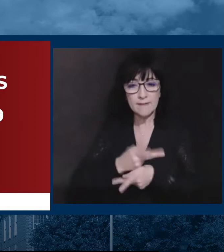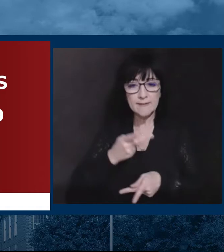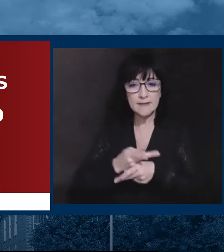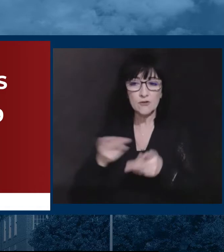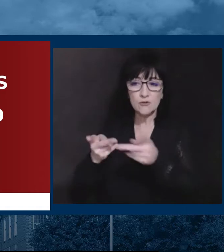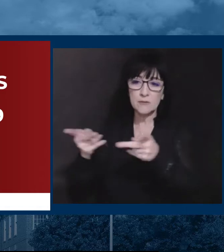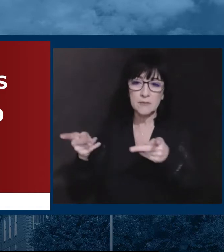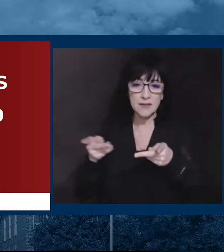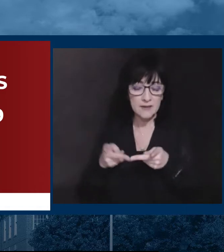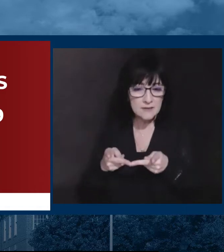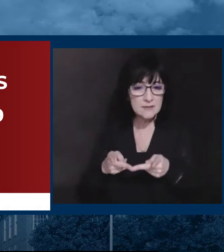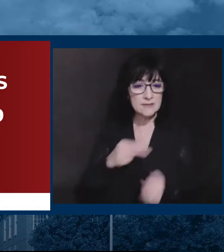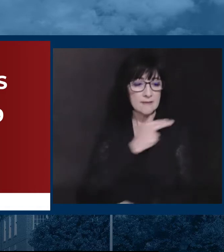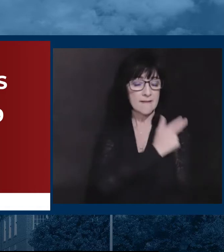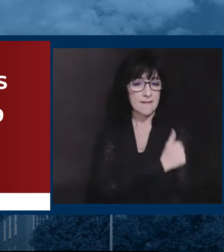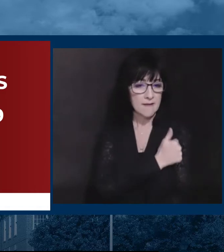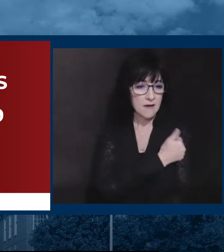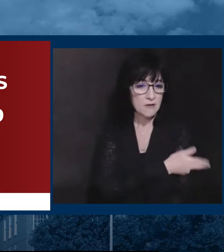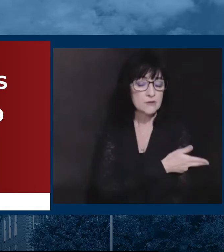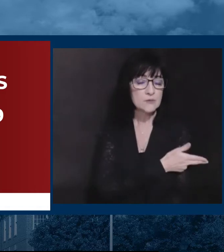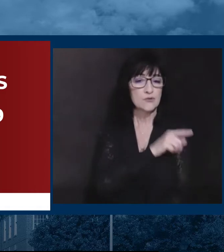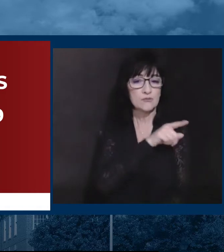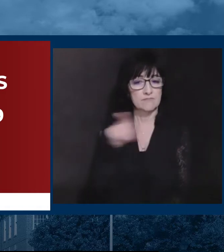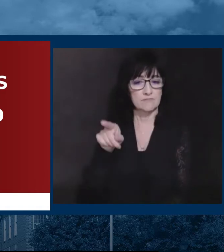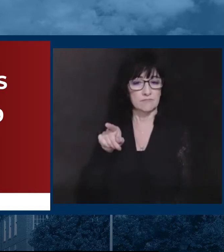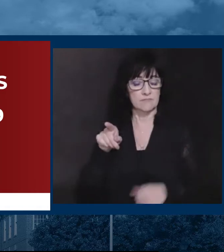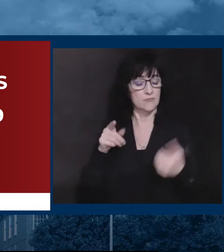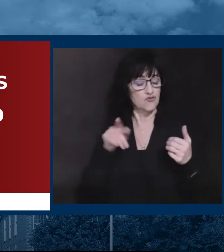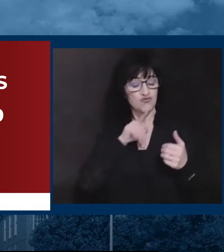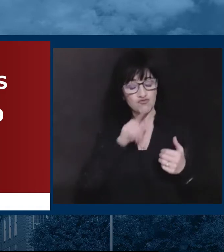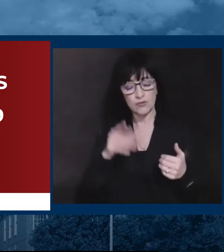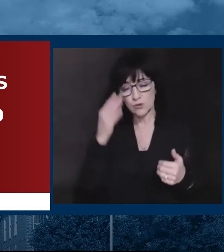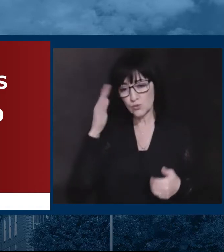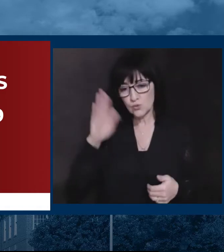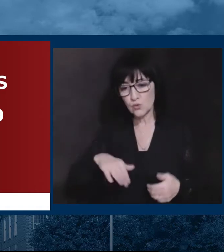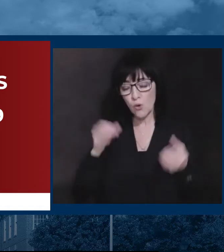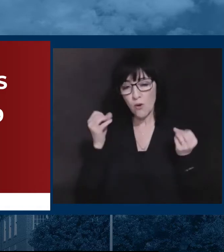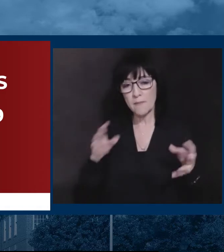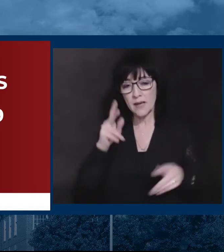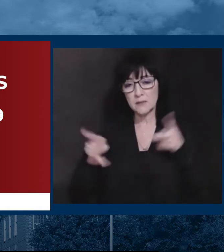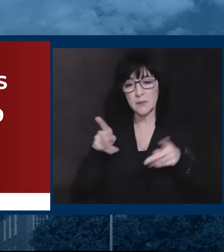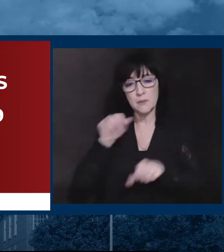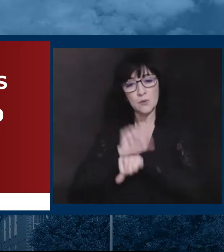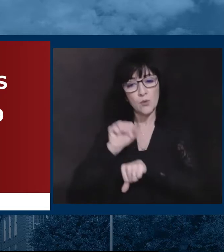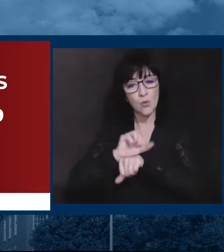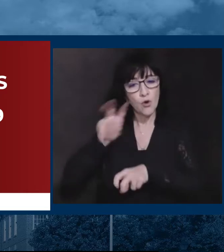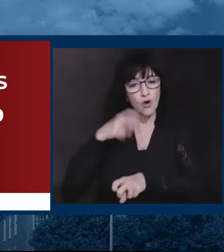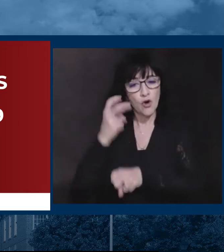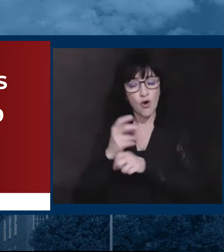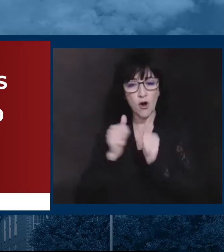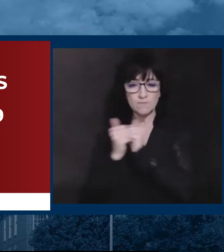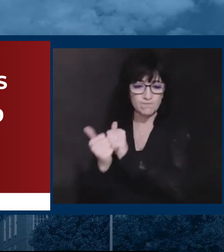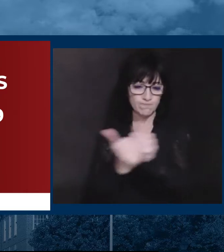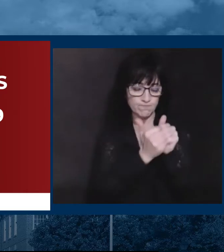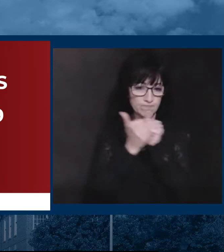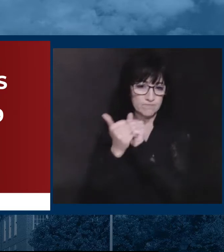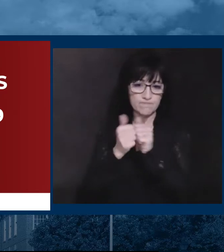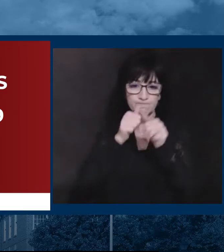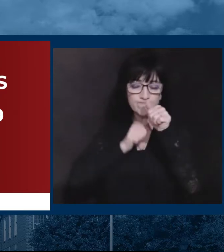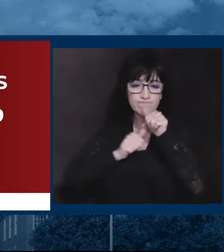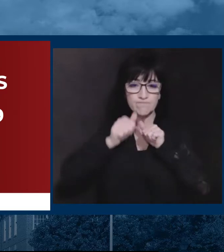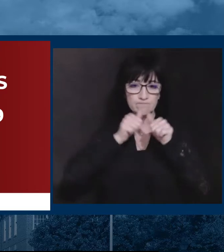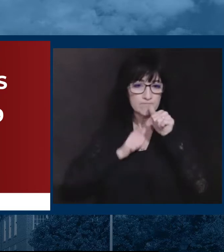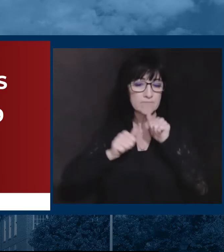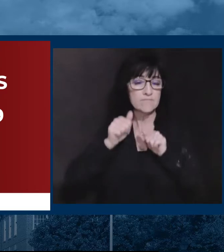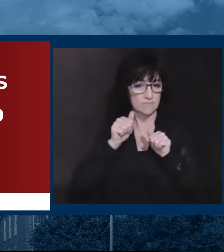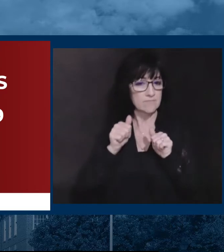responders. Just an incredible effort by all Delawareans. I'm joined today by two of the folks that have been at the point on the